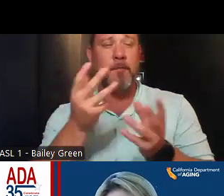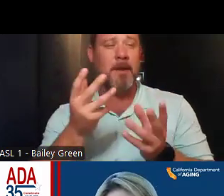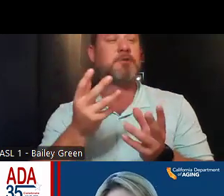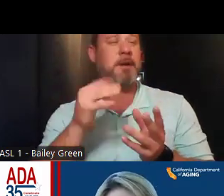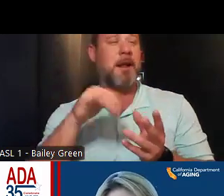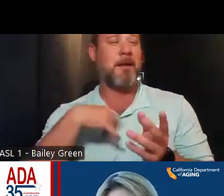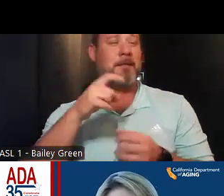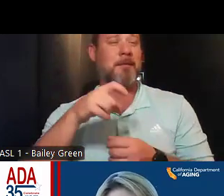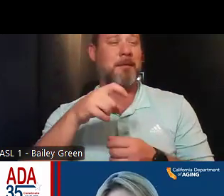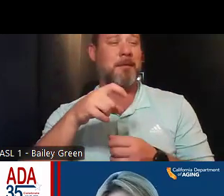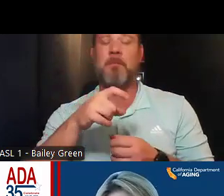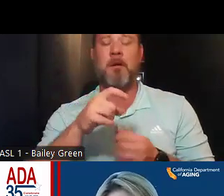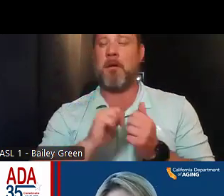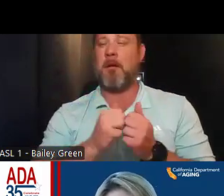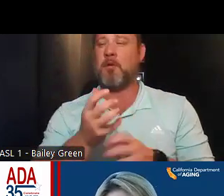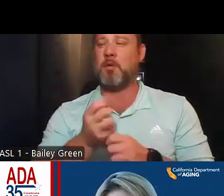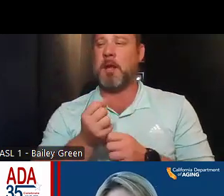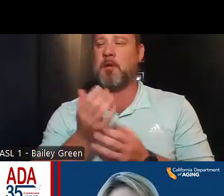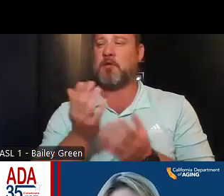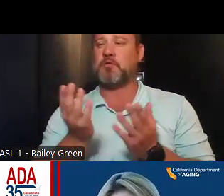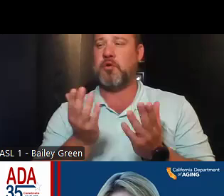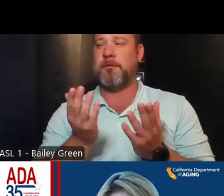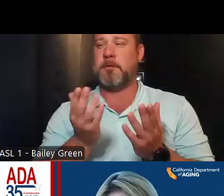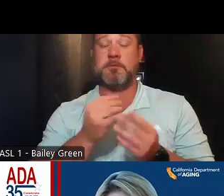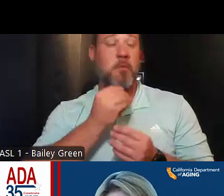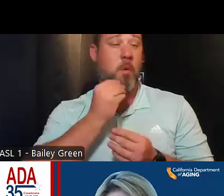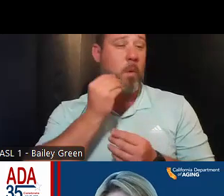the services there that they need in the home, in the